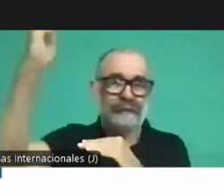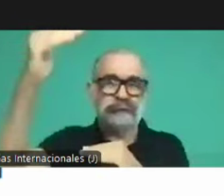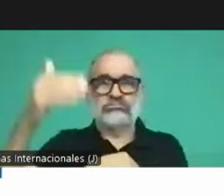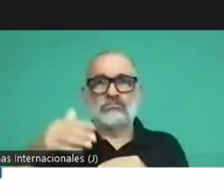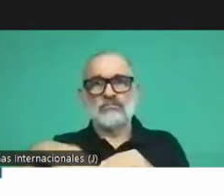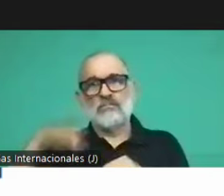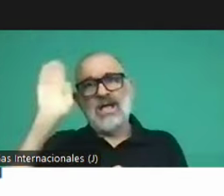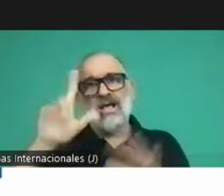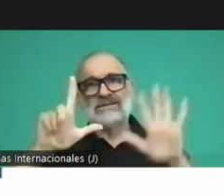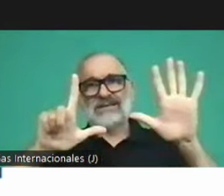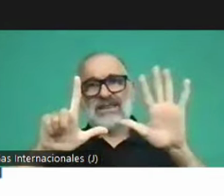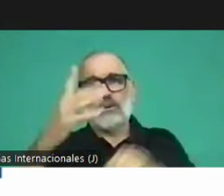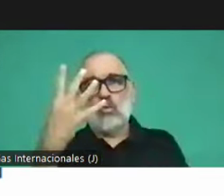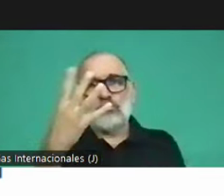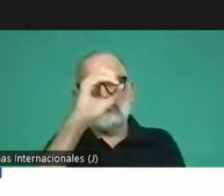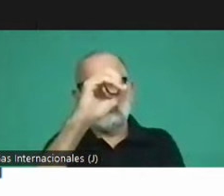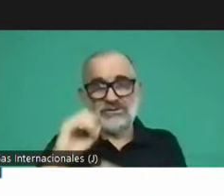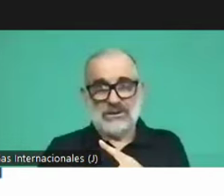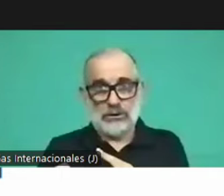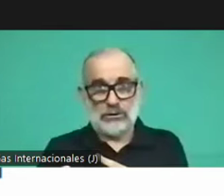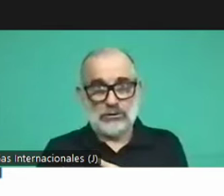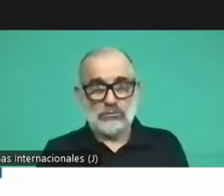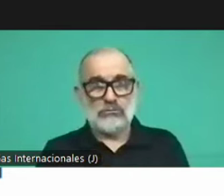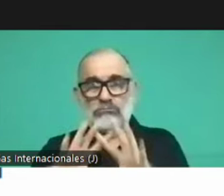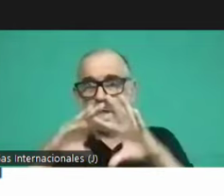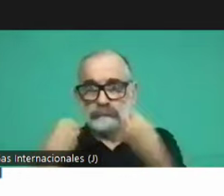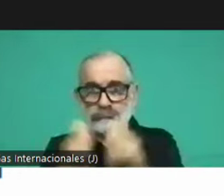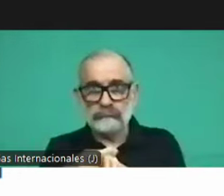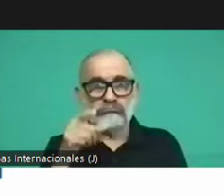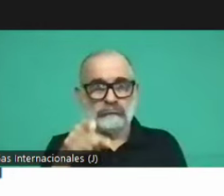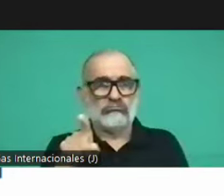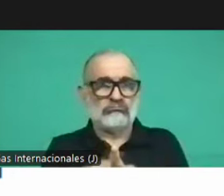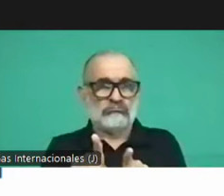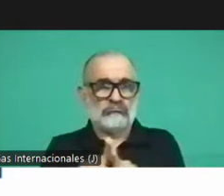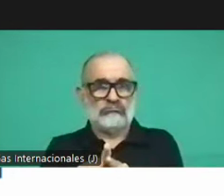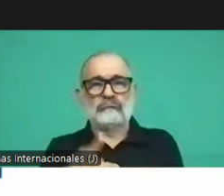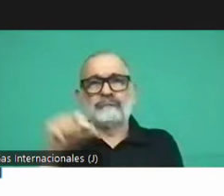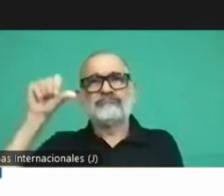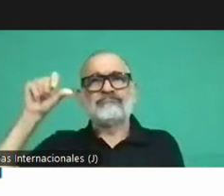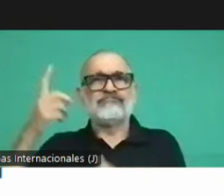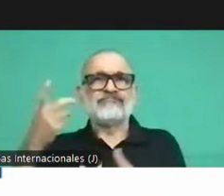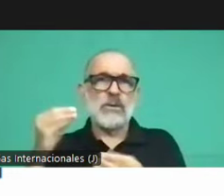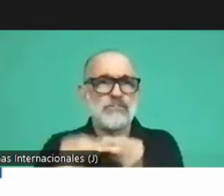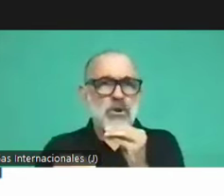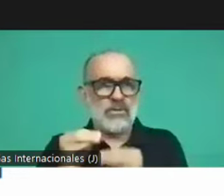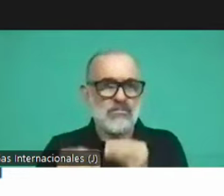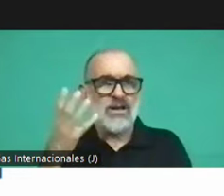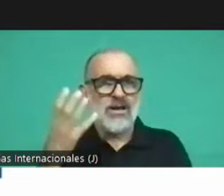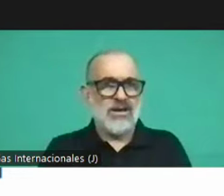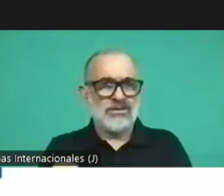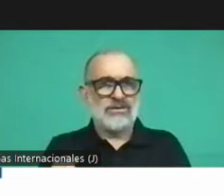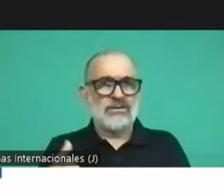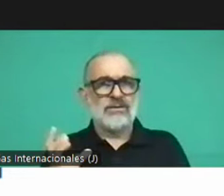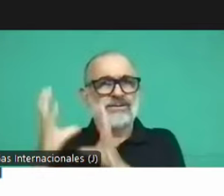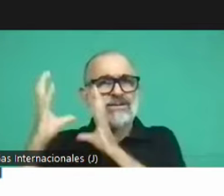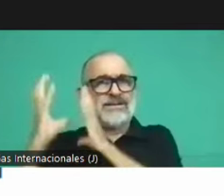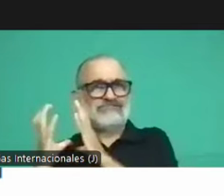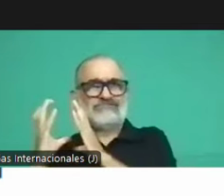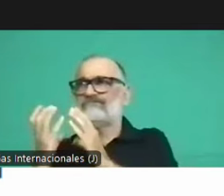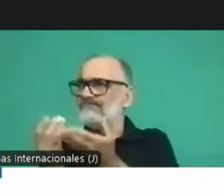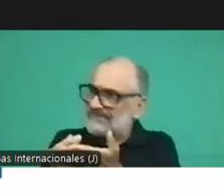de 64% bolsillo es como of all resultado out-of-pocket expenses. de And this is a el result peso que of tiene el gasto de the weight medicamento. that medicine Incluso, expenses